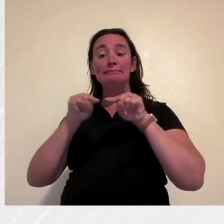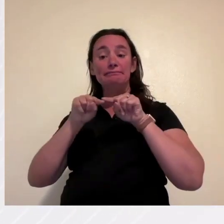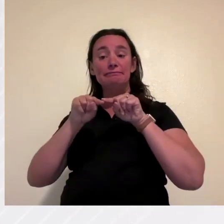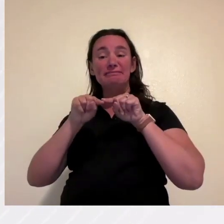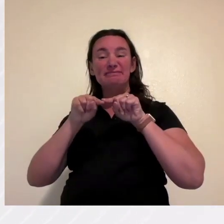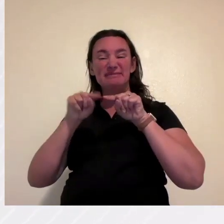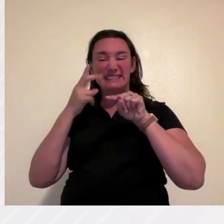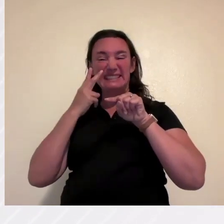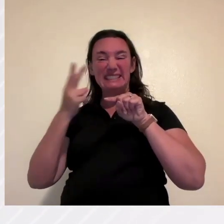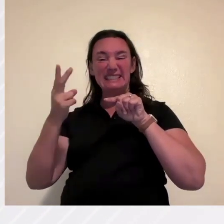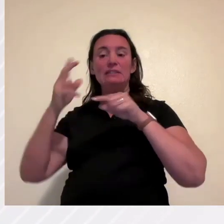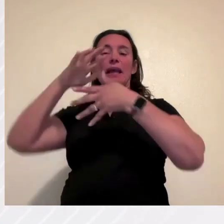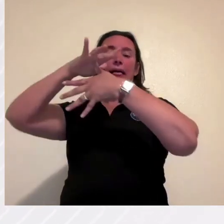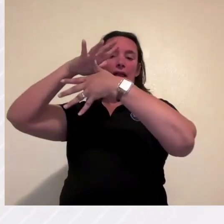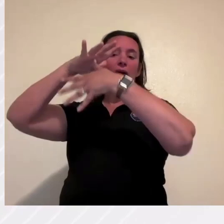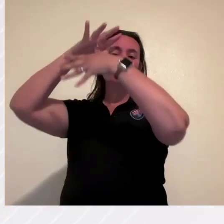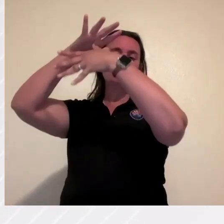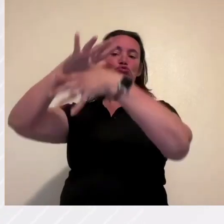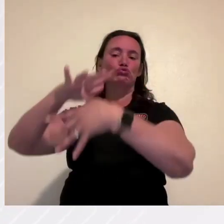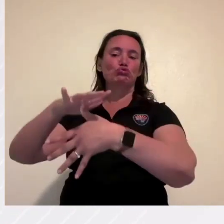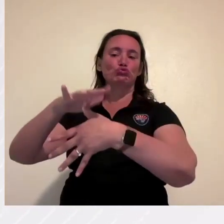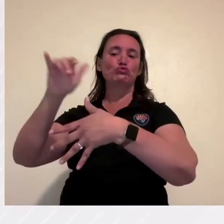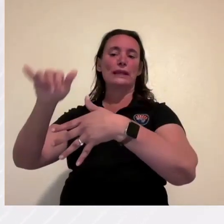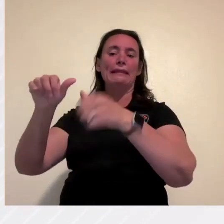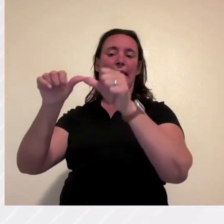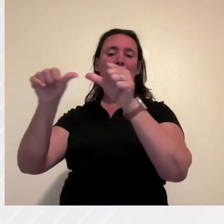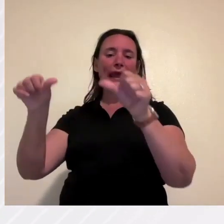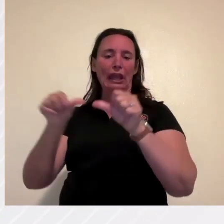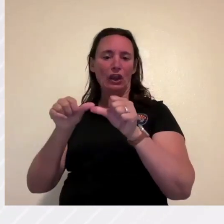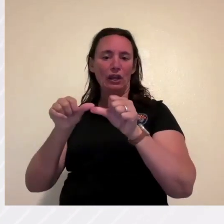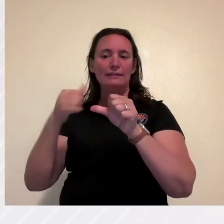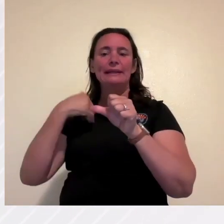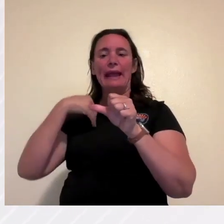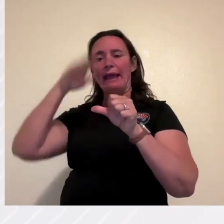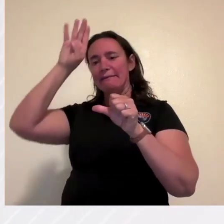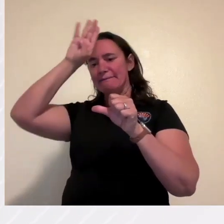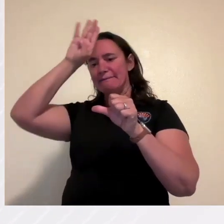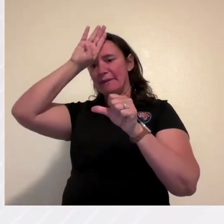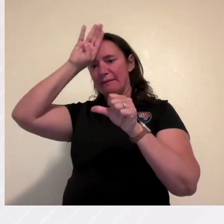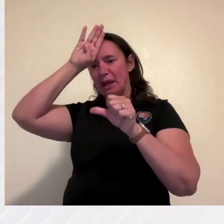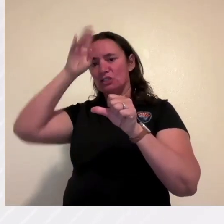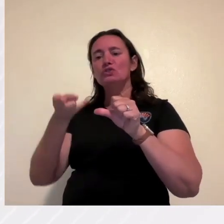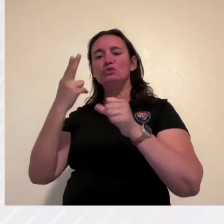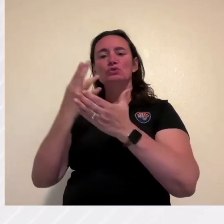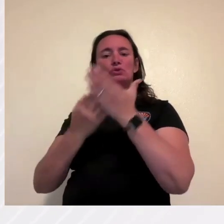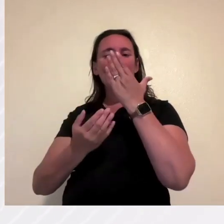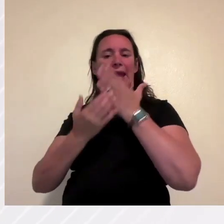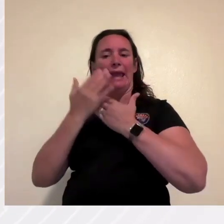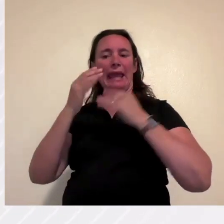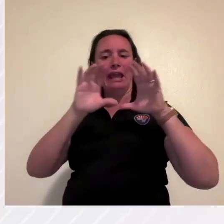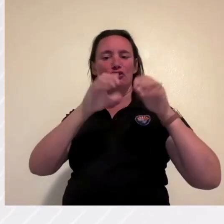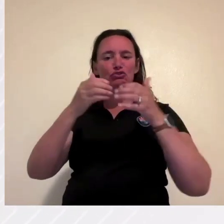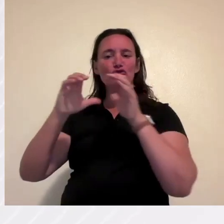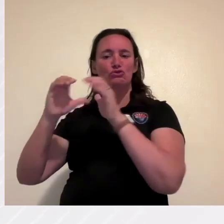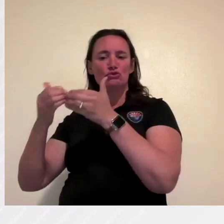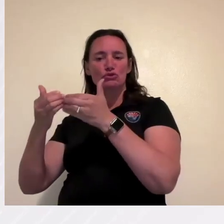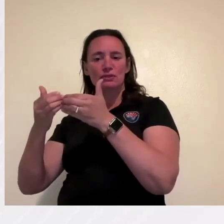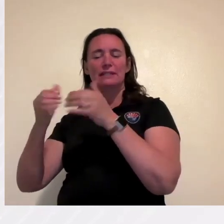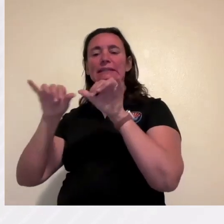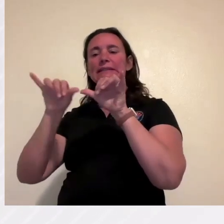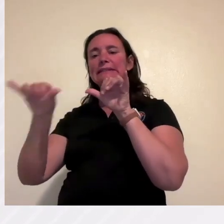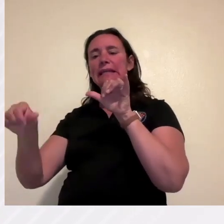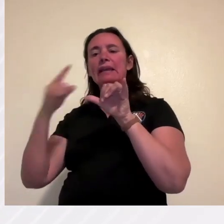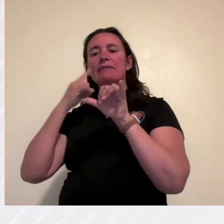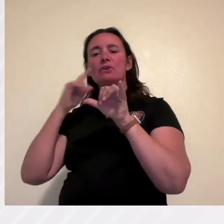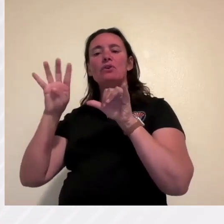and we have firefighters that are 2 hand crews or continue to stay the night out there for the next 48 hours,